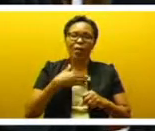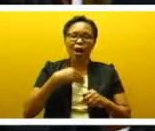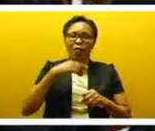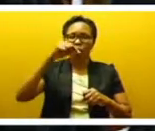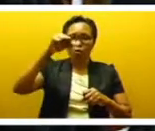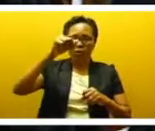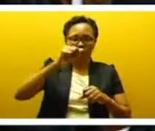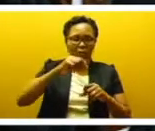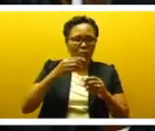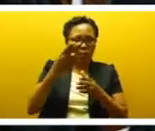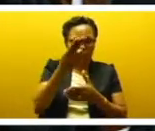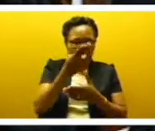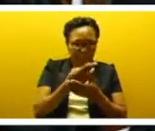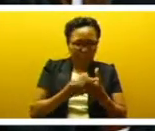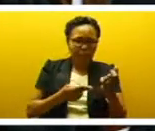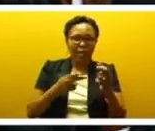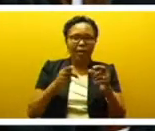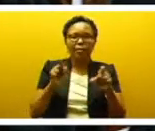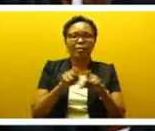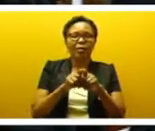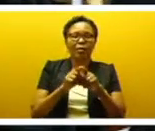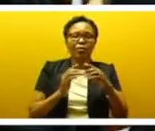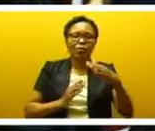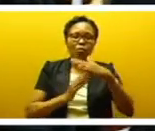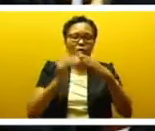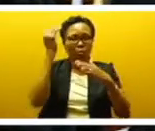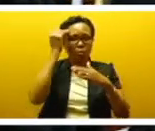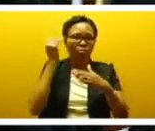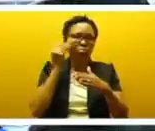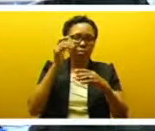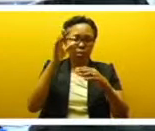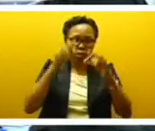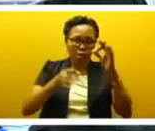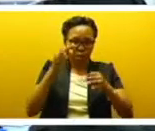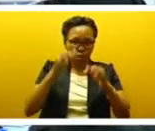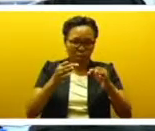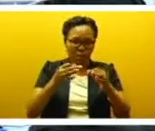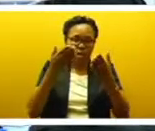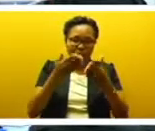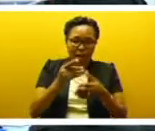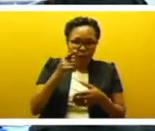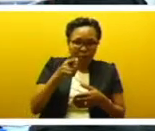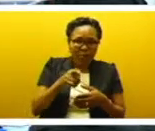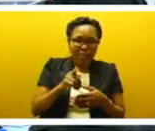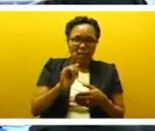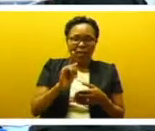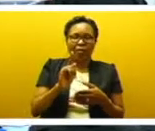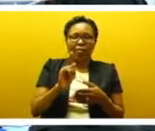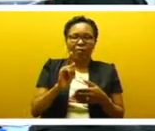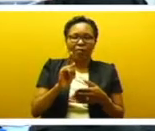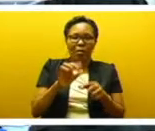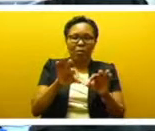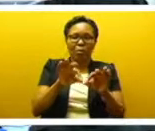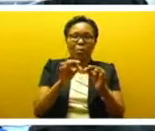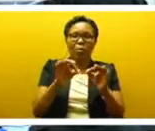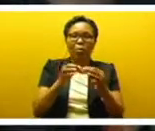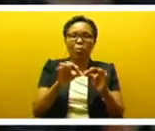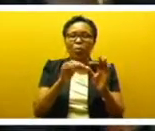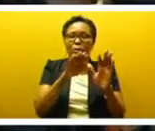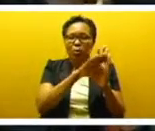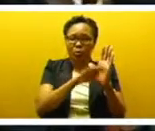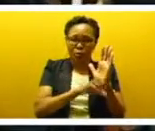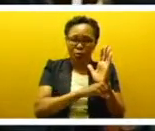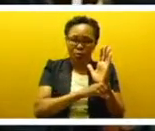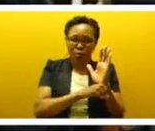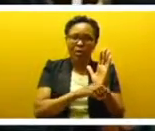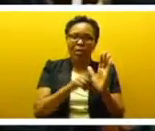similar to be the Supreme Court judge. So it is him who has betrayed the Constitution. It is him who